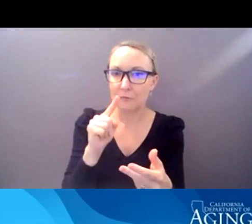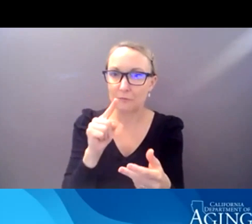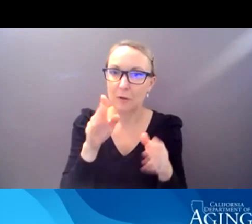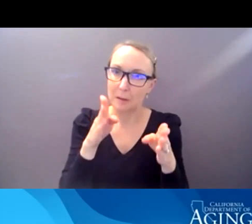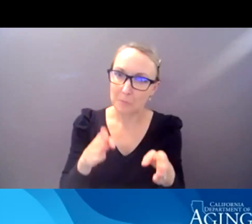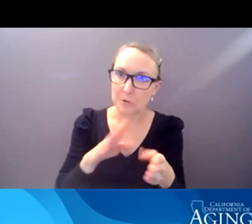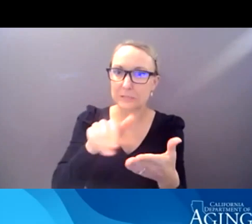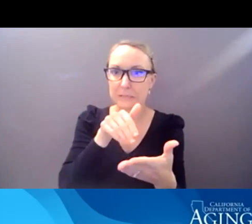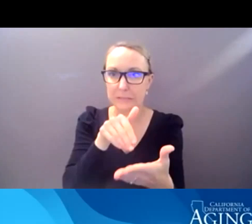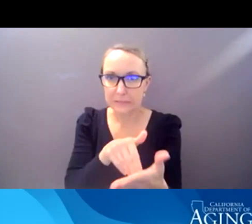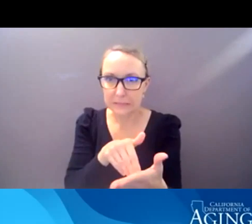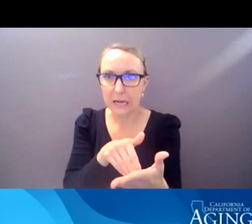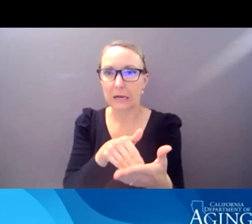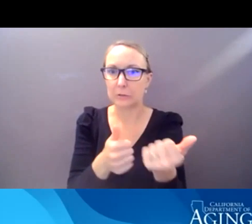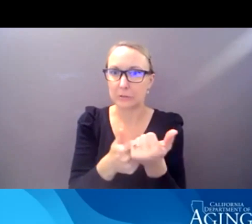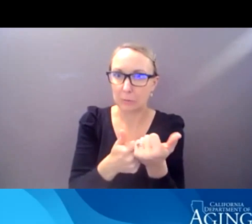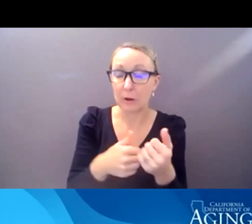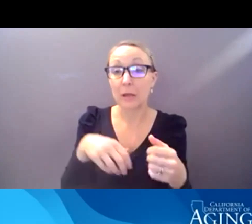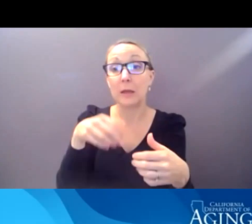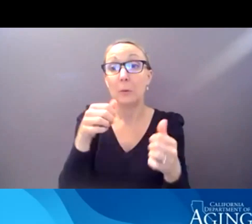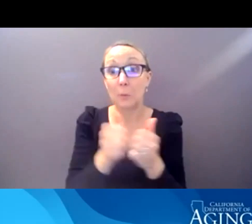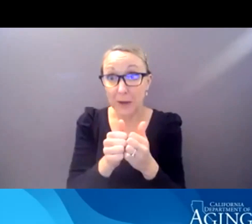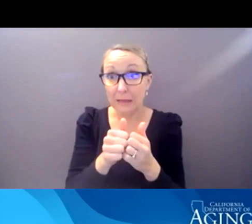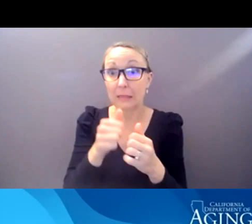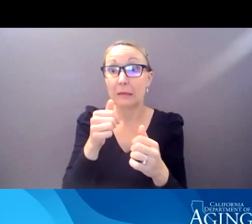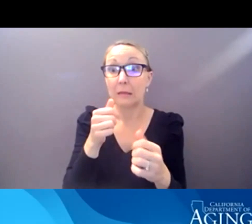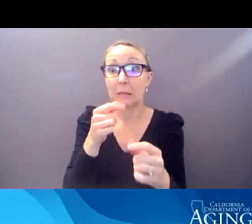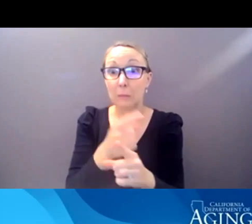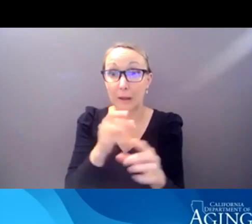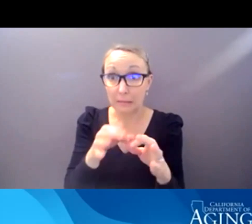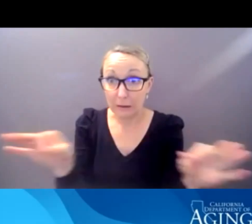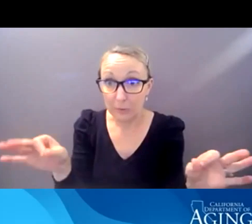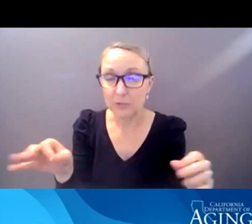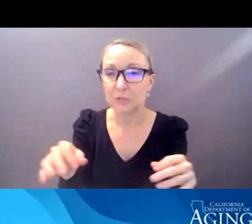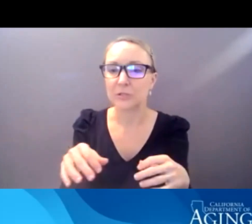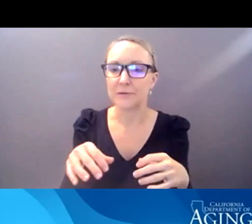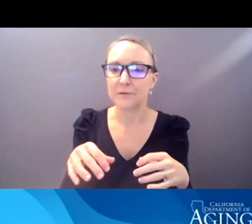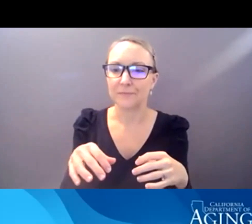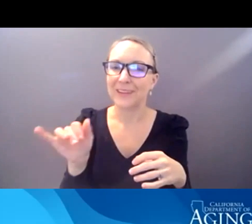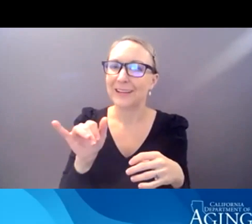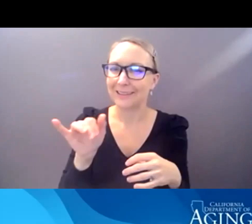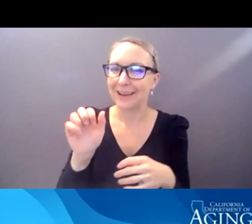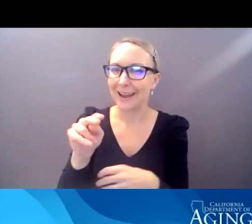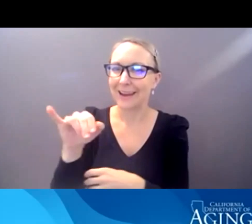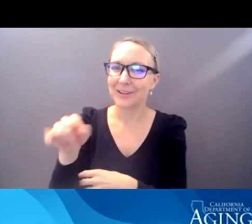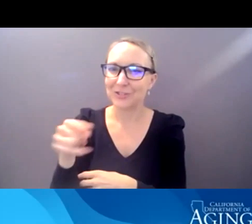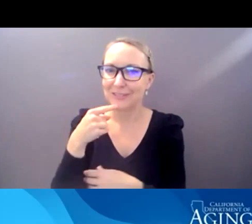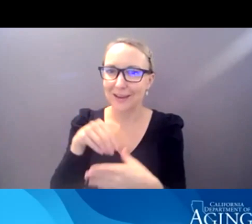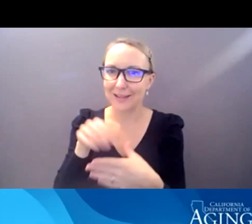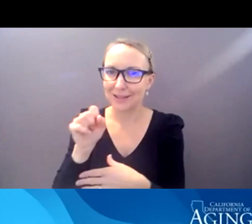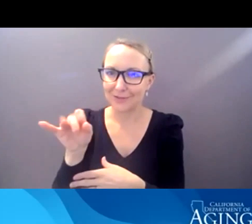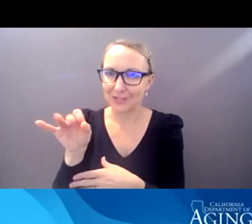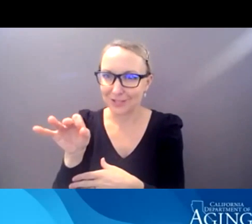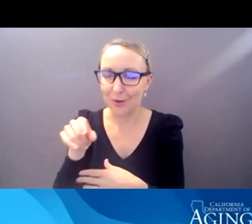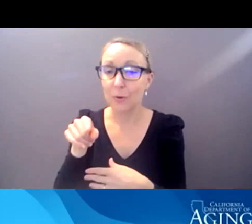care coordination, in language, all of the things that in neighborhood, as Annie talked about in San Francisco, that make